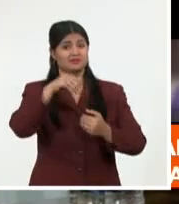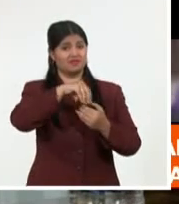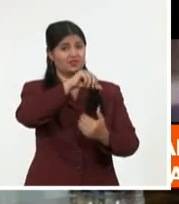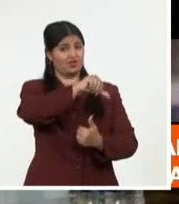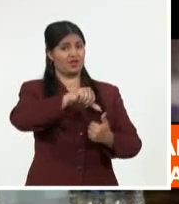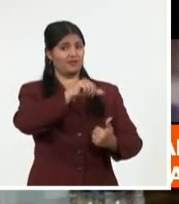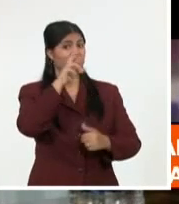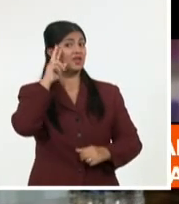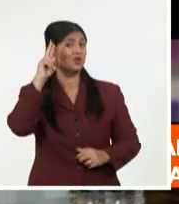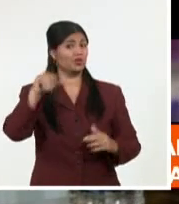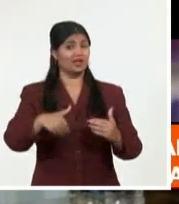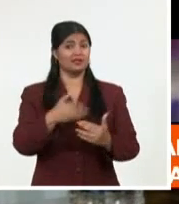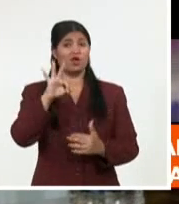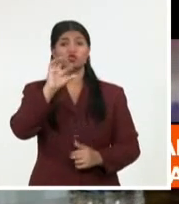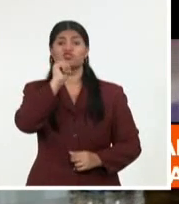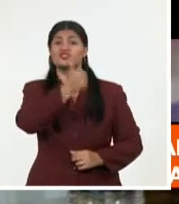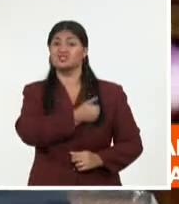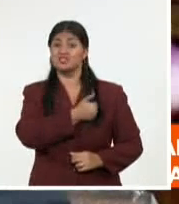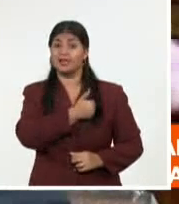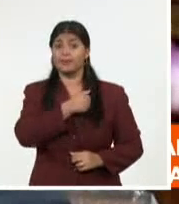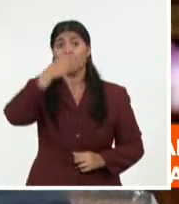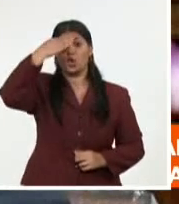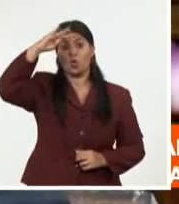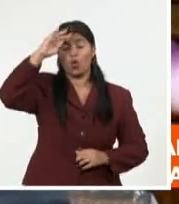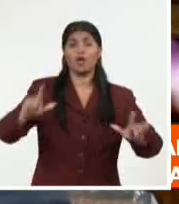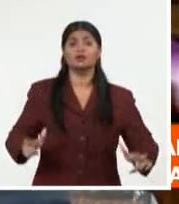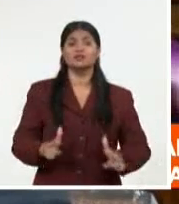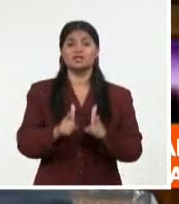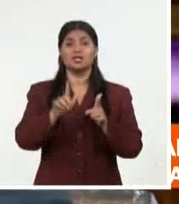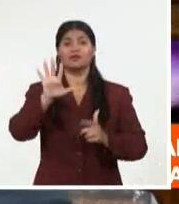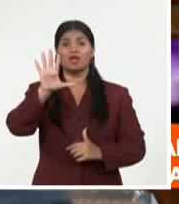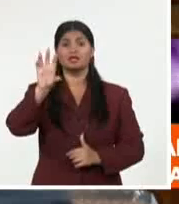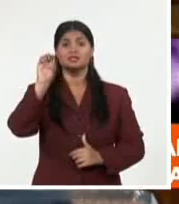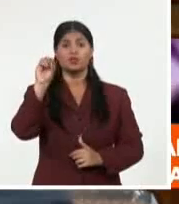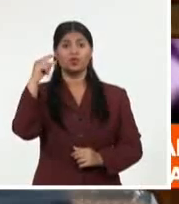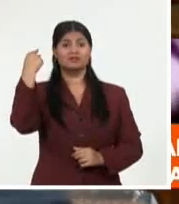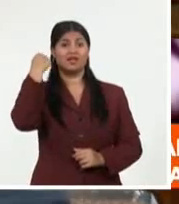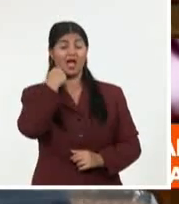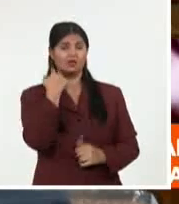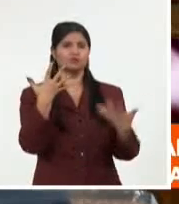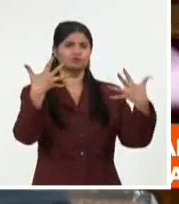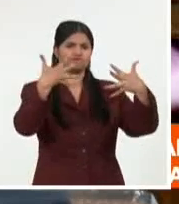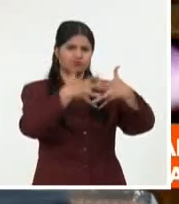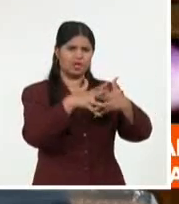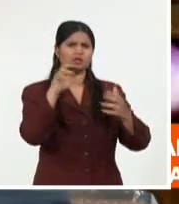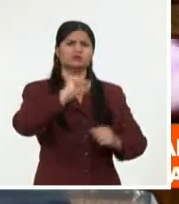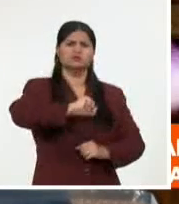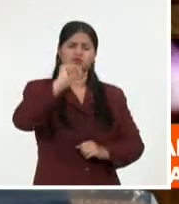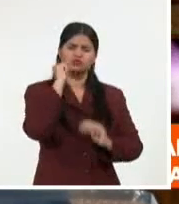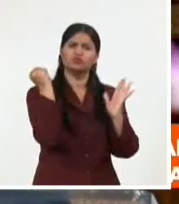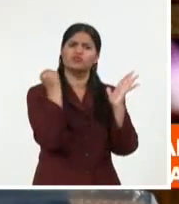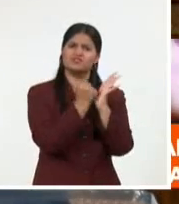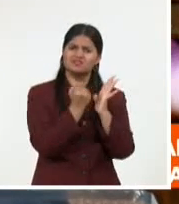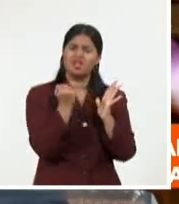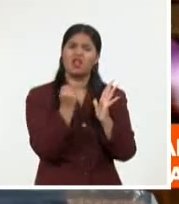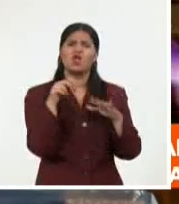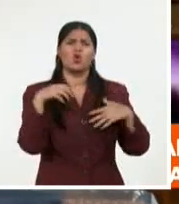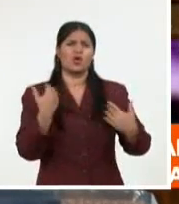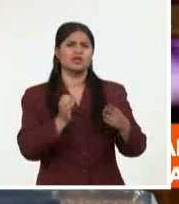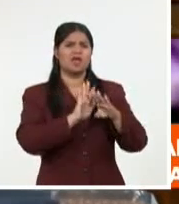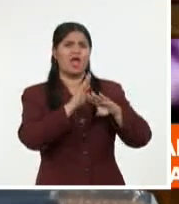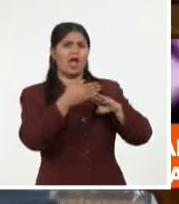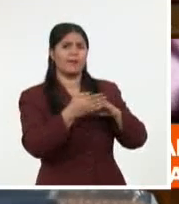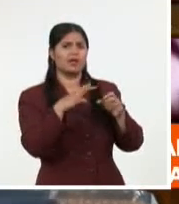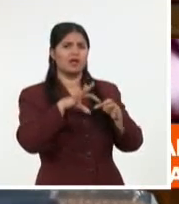diciembre celebraremos el 50 aniversario del establecimiento de relaciones diplomáticas con Jamaica,